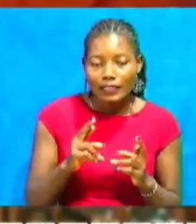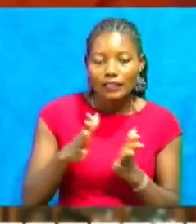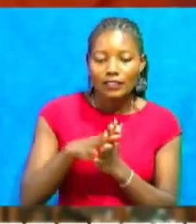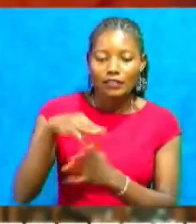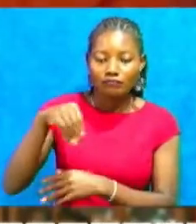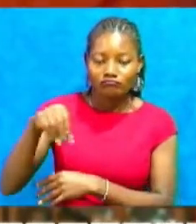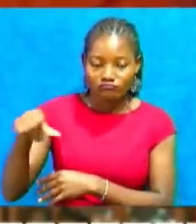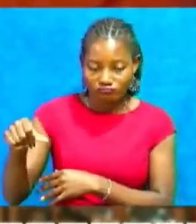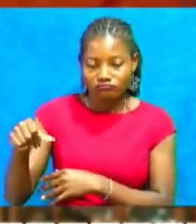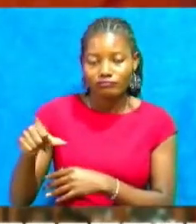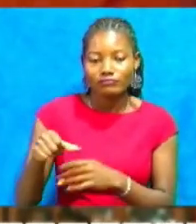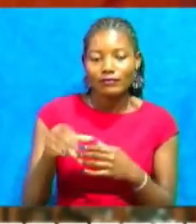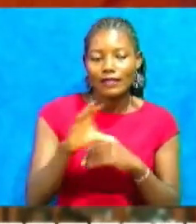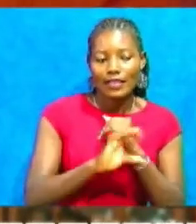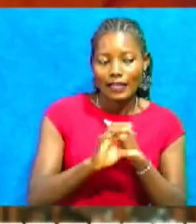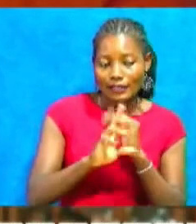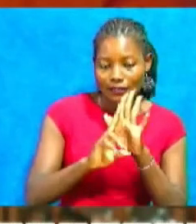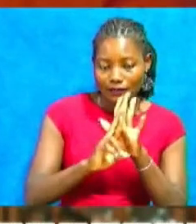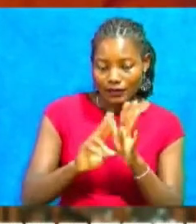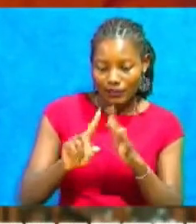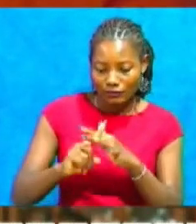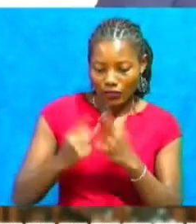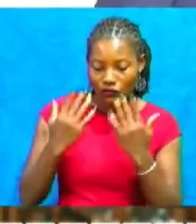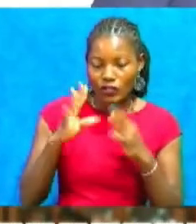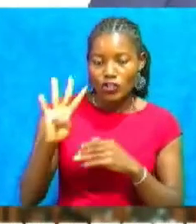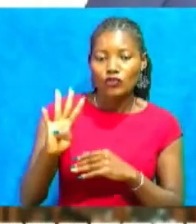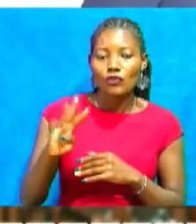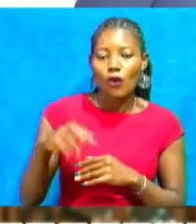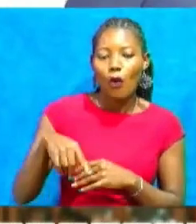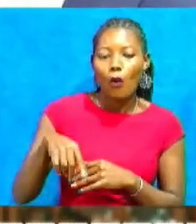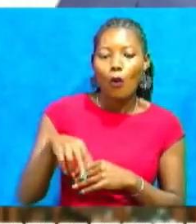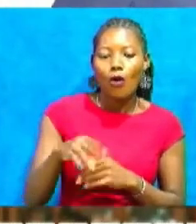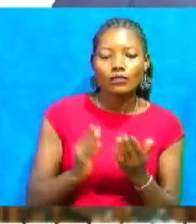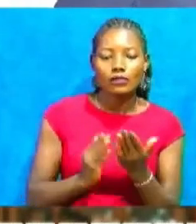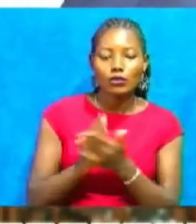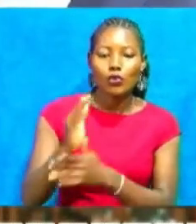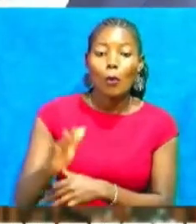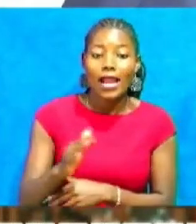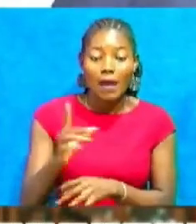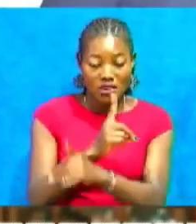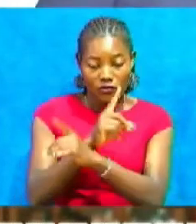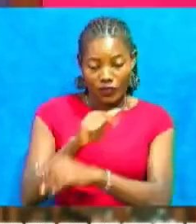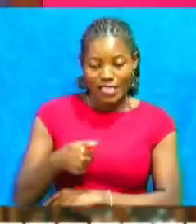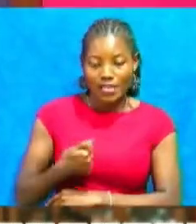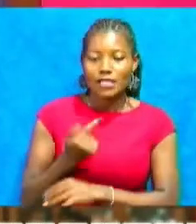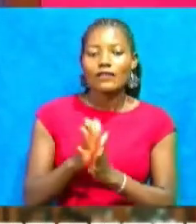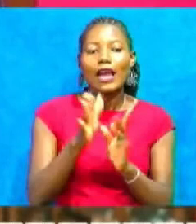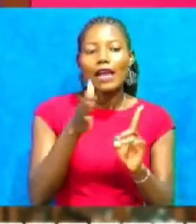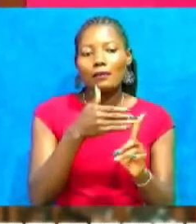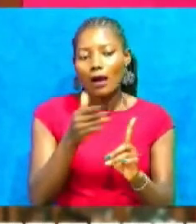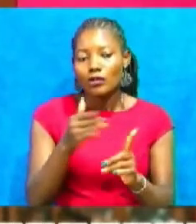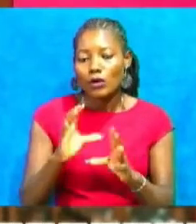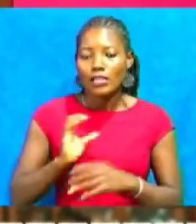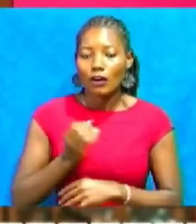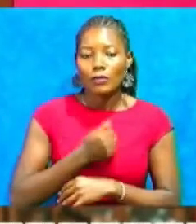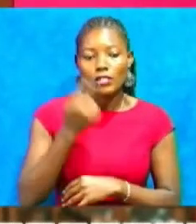the diplomatic relations of the country at par began. Four of them walking through the corridors of Parliament to defend themselves and convince the committee of the Department